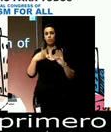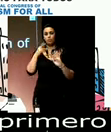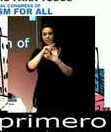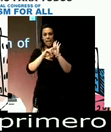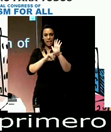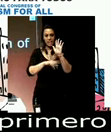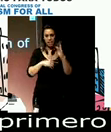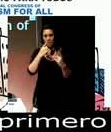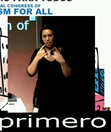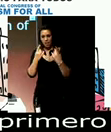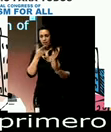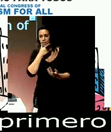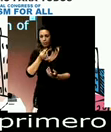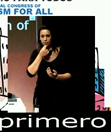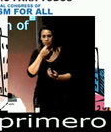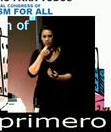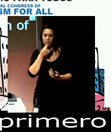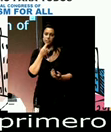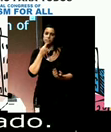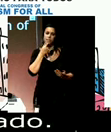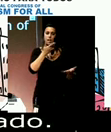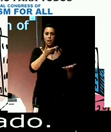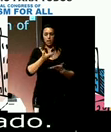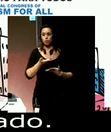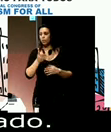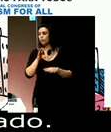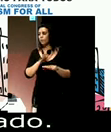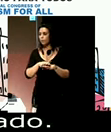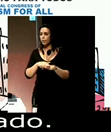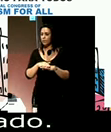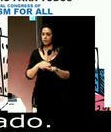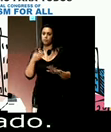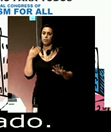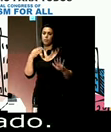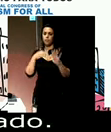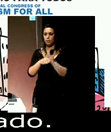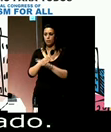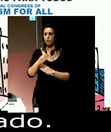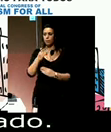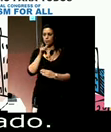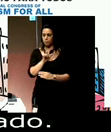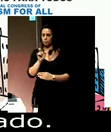some rules, some simple rules that enable design